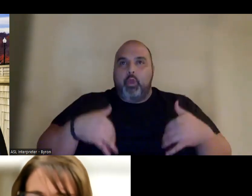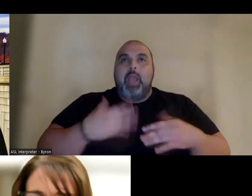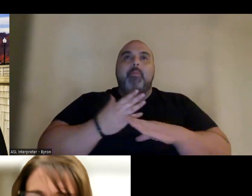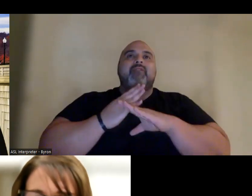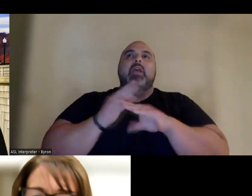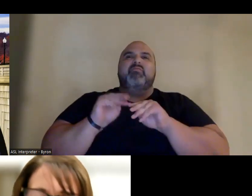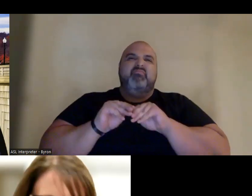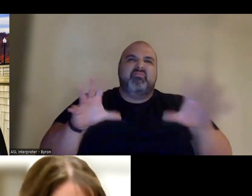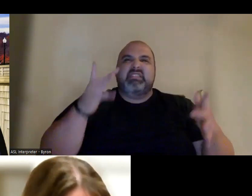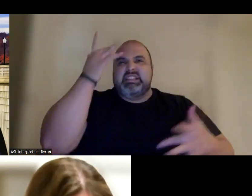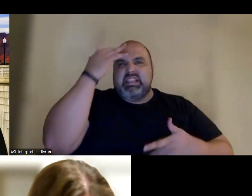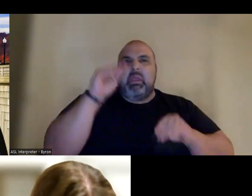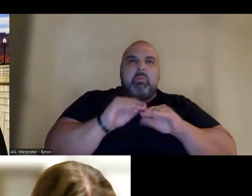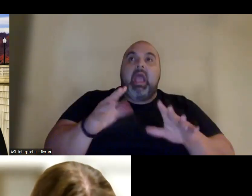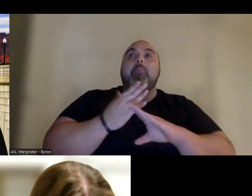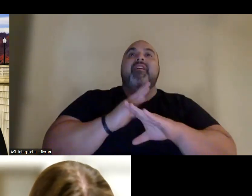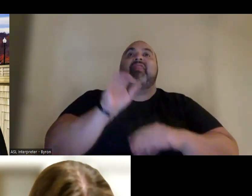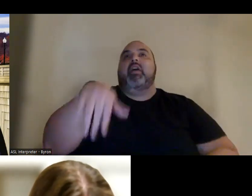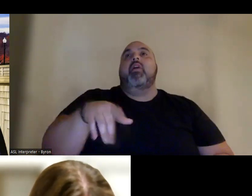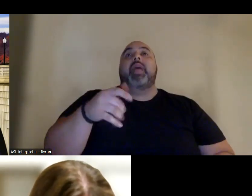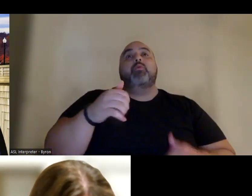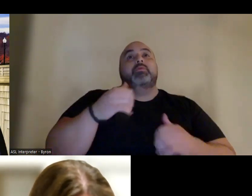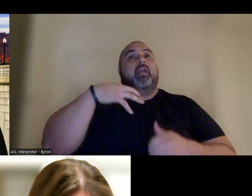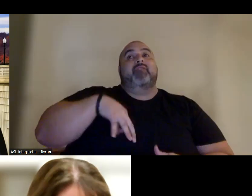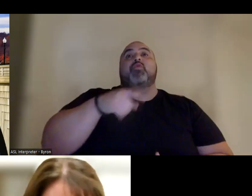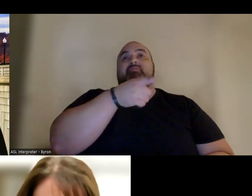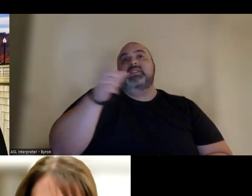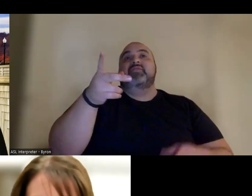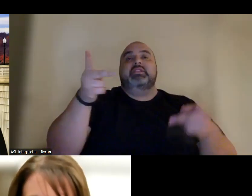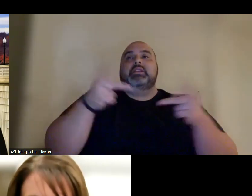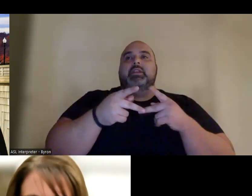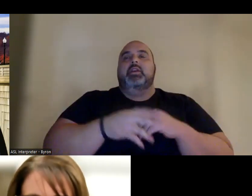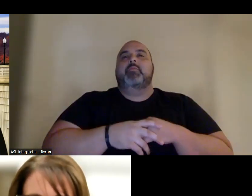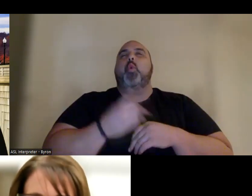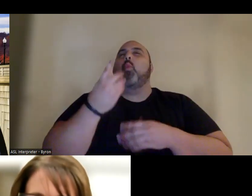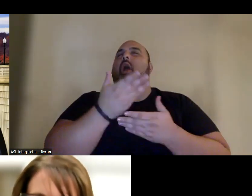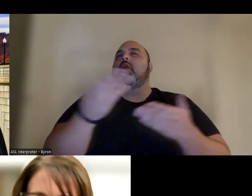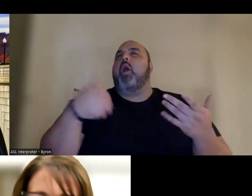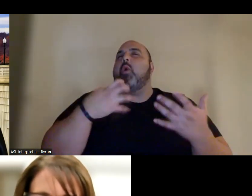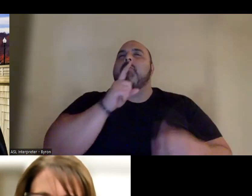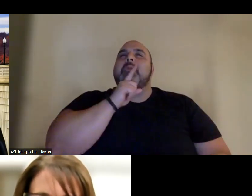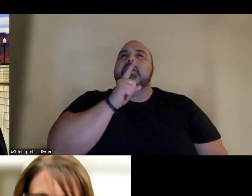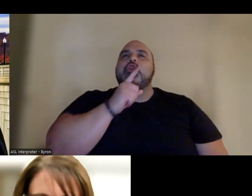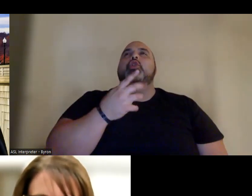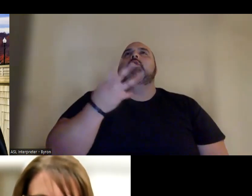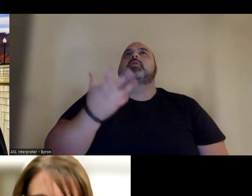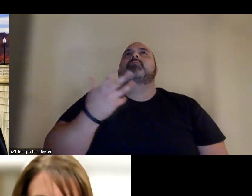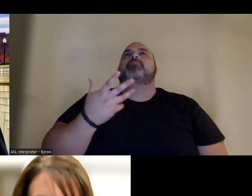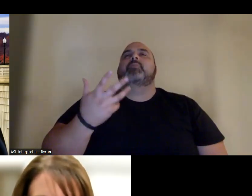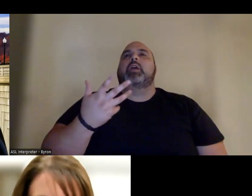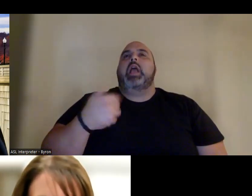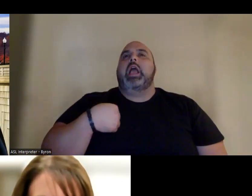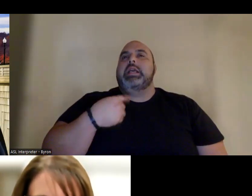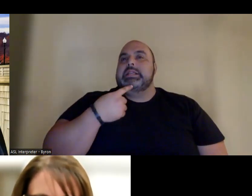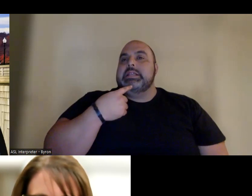spread of disease was very helpful in the facilities. But just one thing I want to make sure is that I say